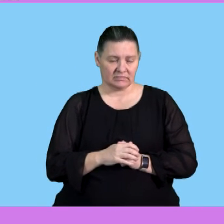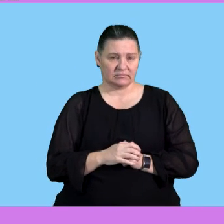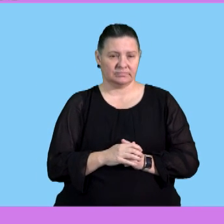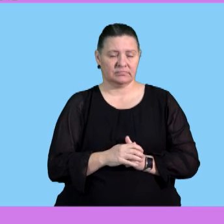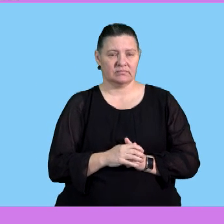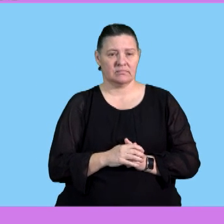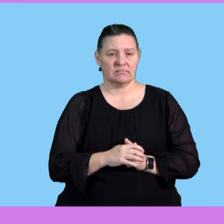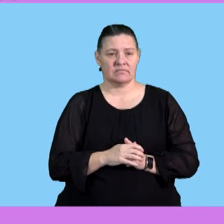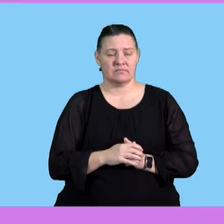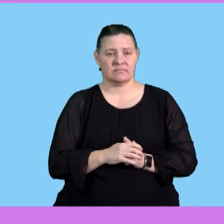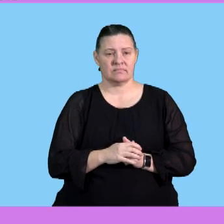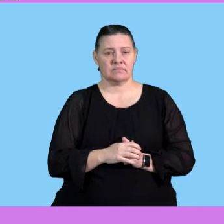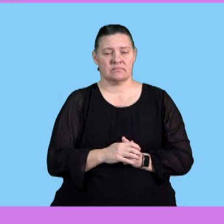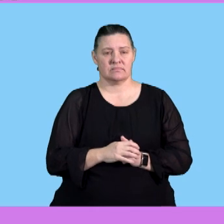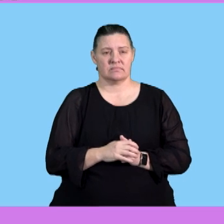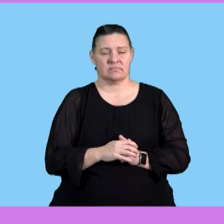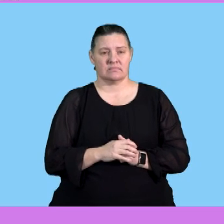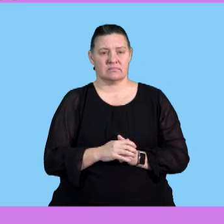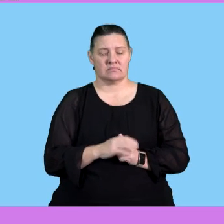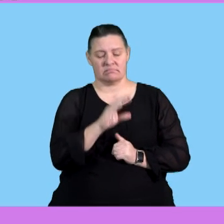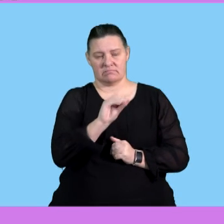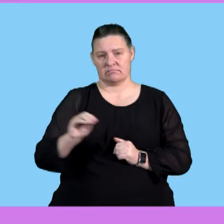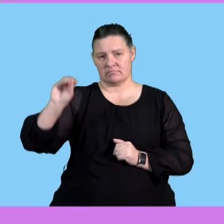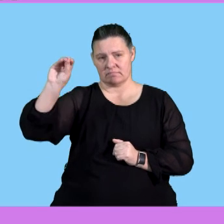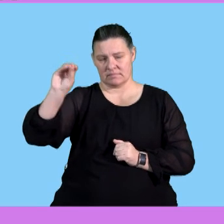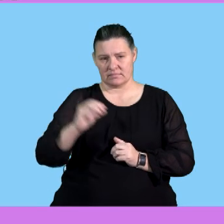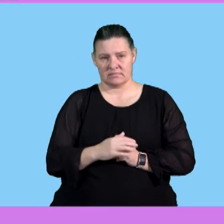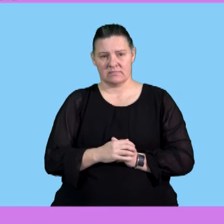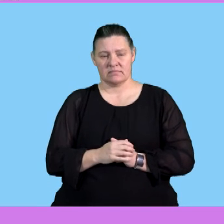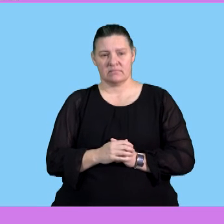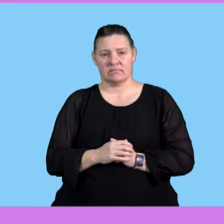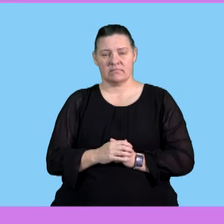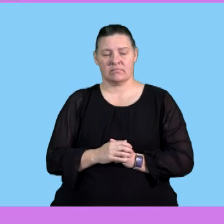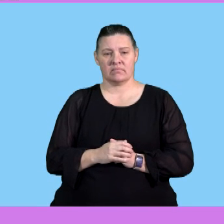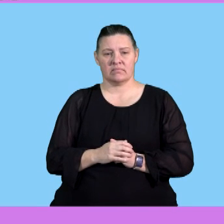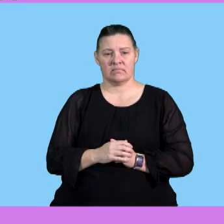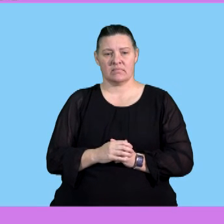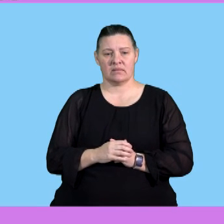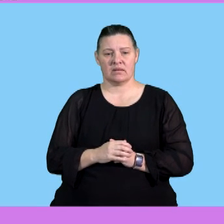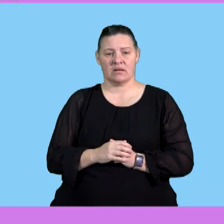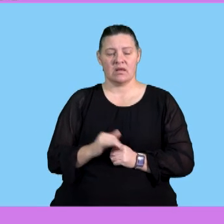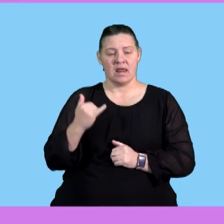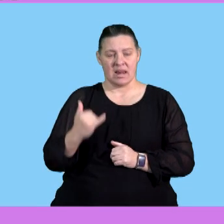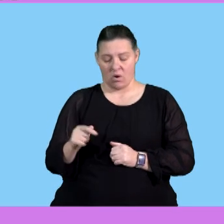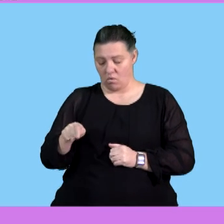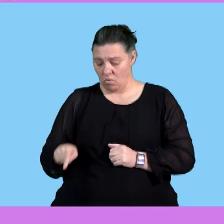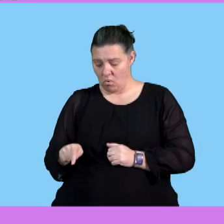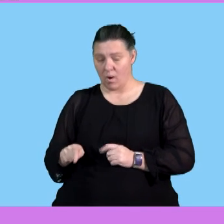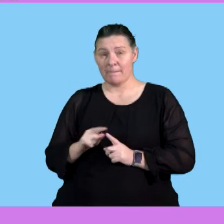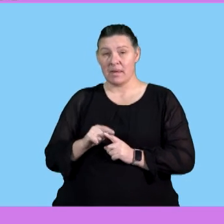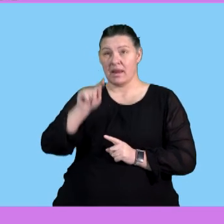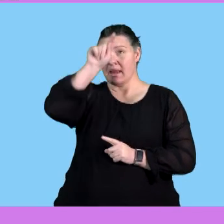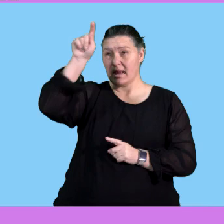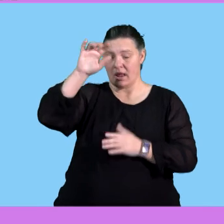add up the expenses and then write it there in line with the expenses. And at the bottom, that